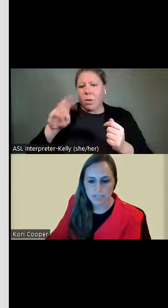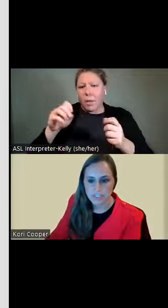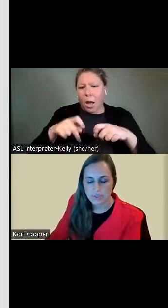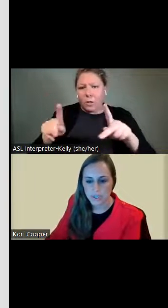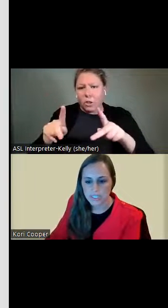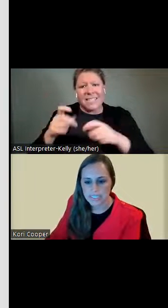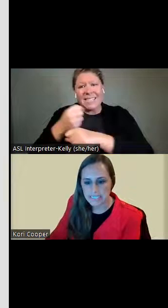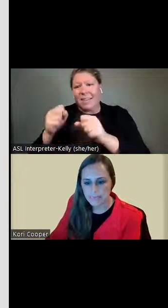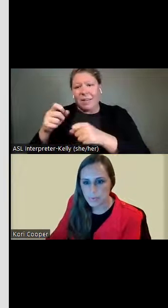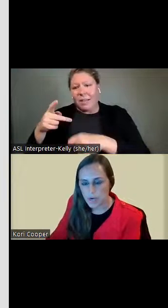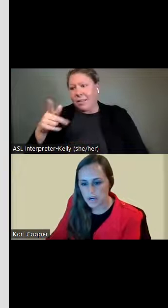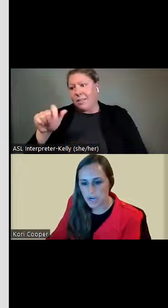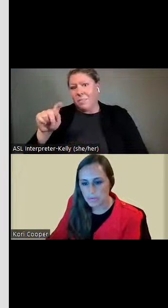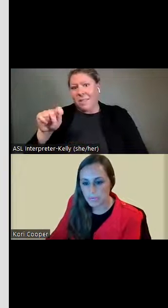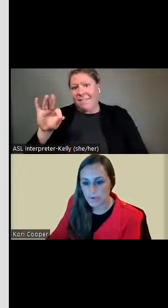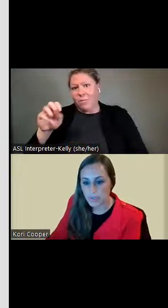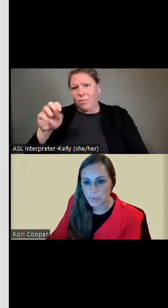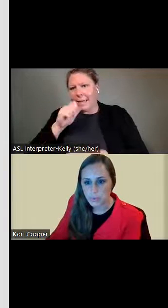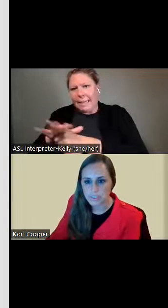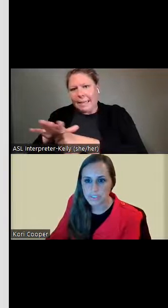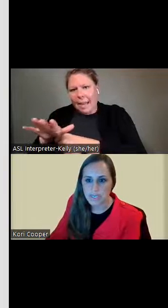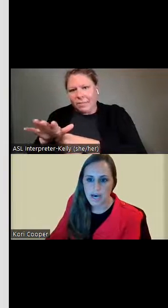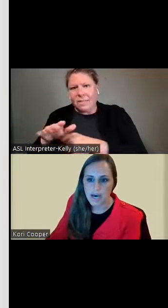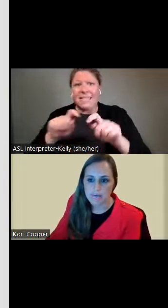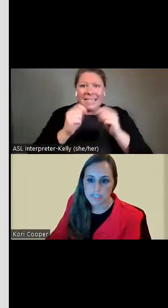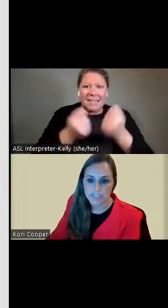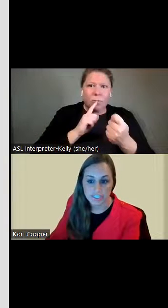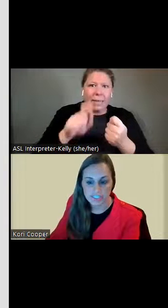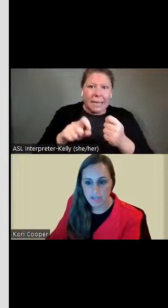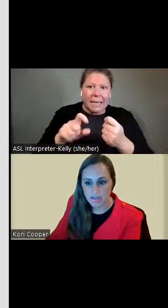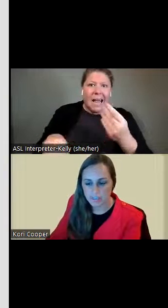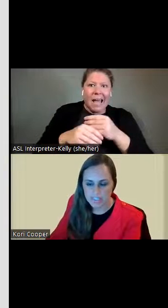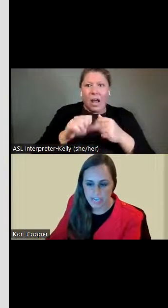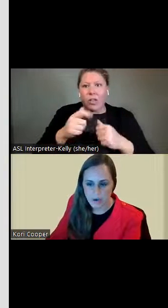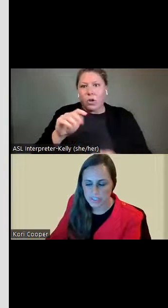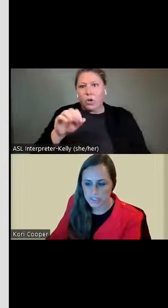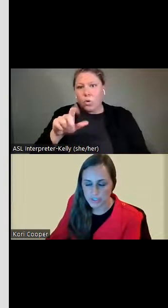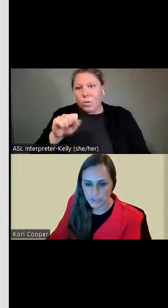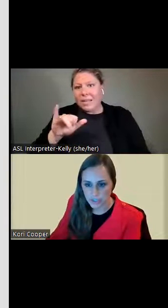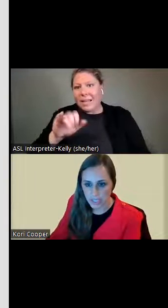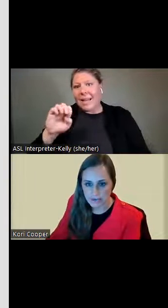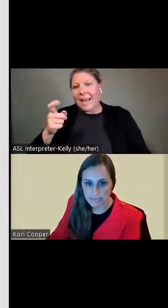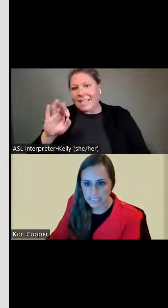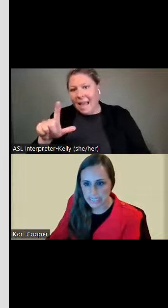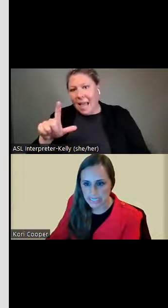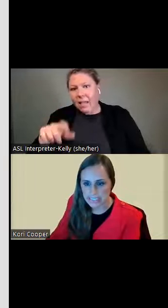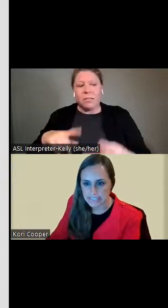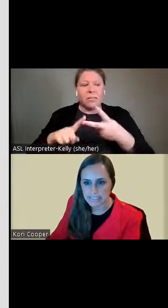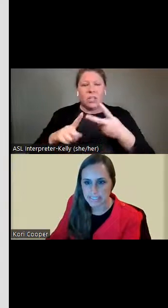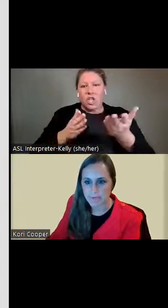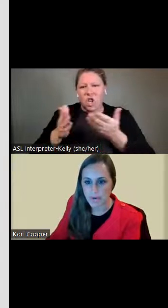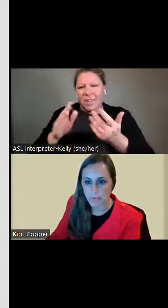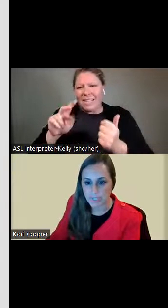enough. So currently teams require complementary tools such as Excel, ServiceNow, which is an internal ticketing